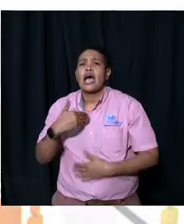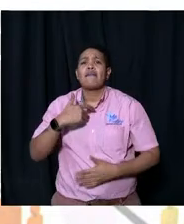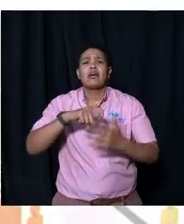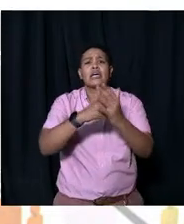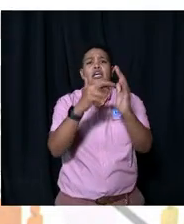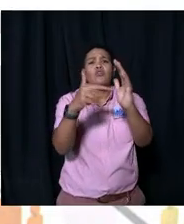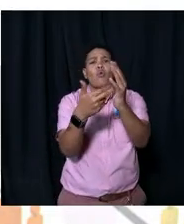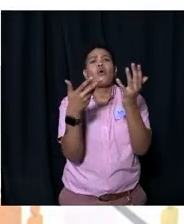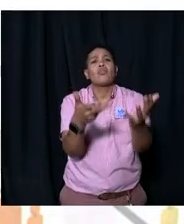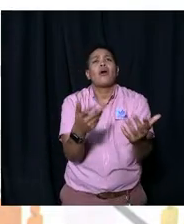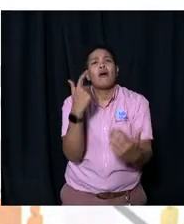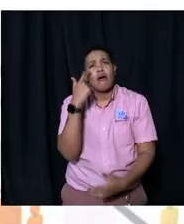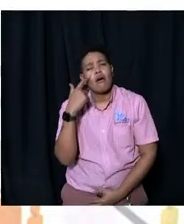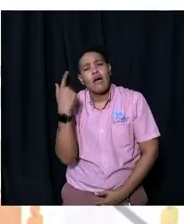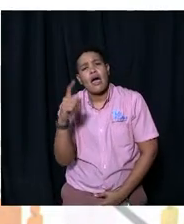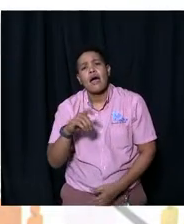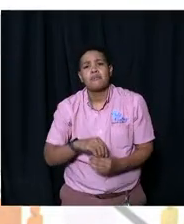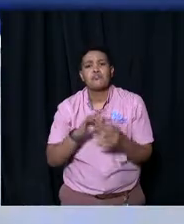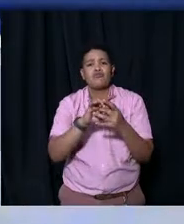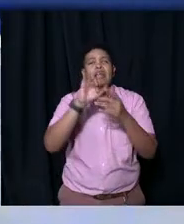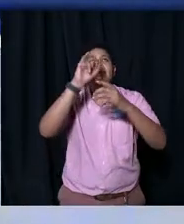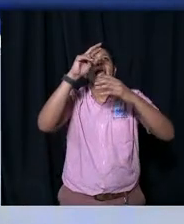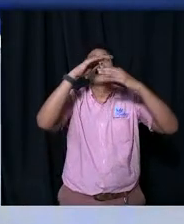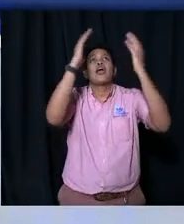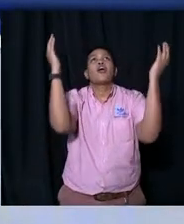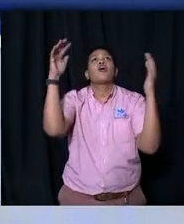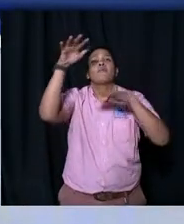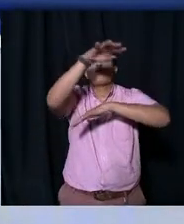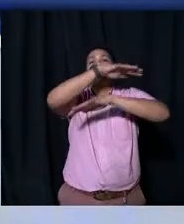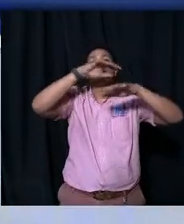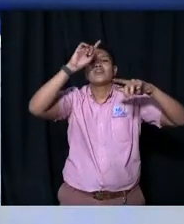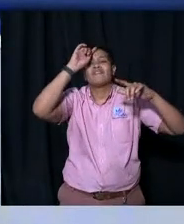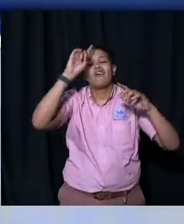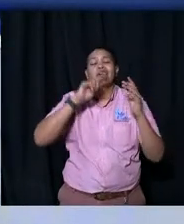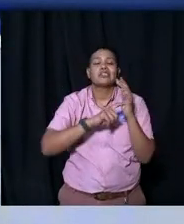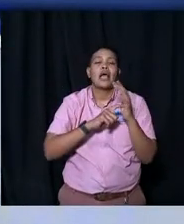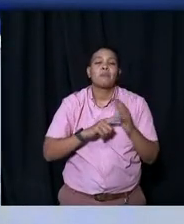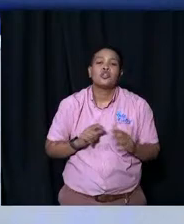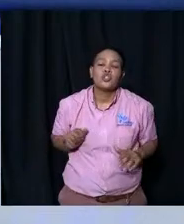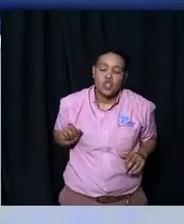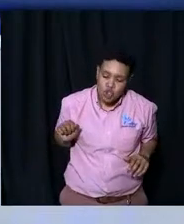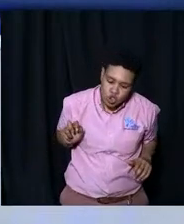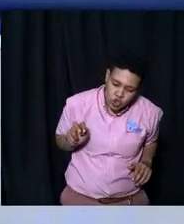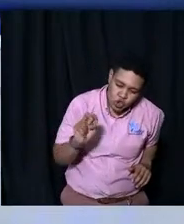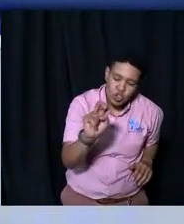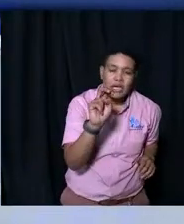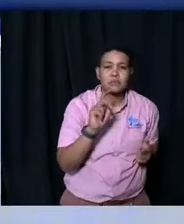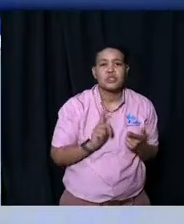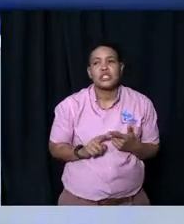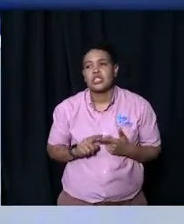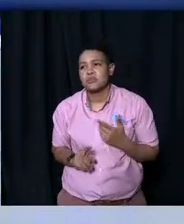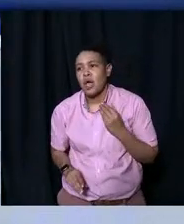role to play in terms of our air pollution. So, for instance, the transport sector and promoting